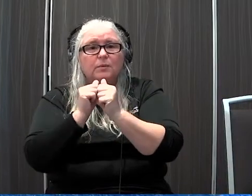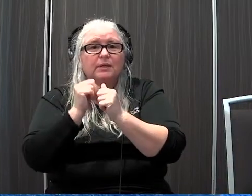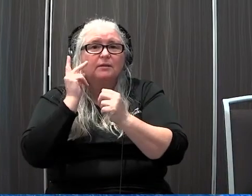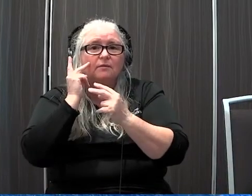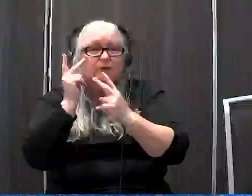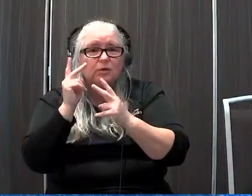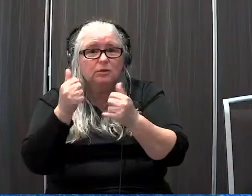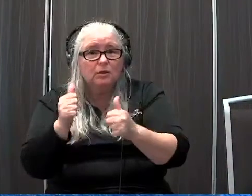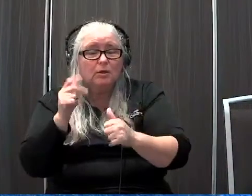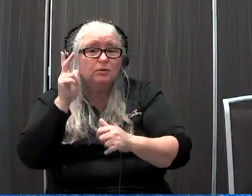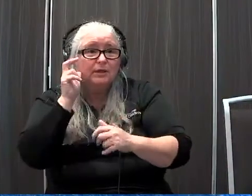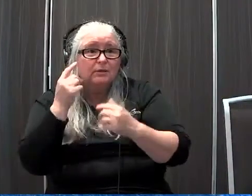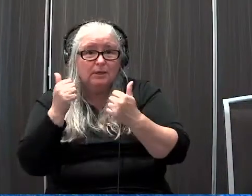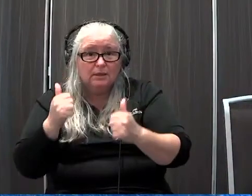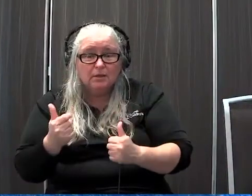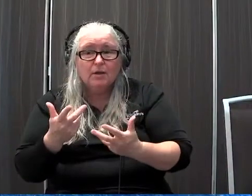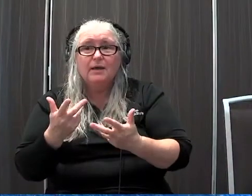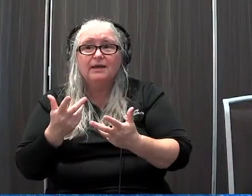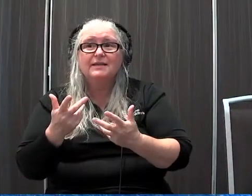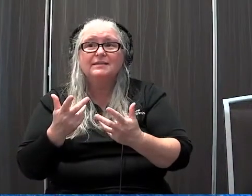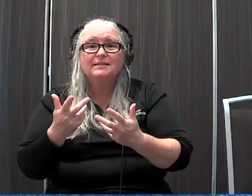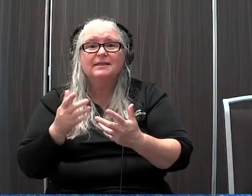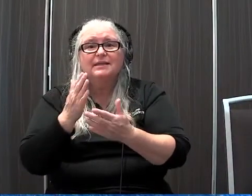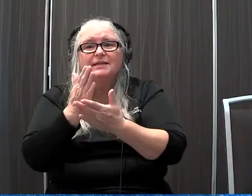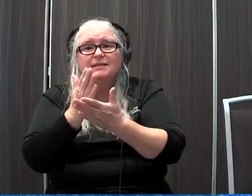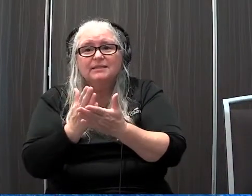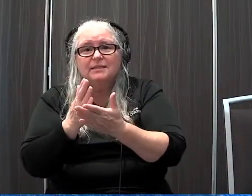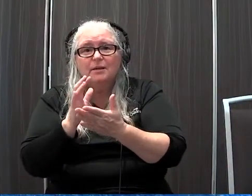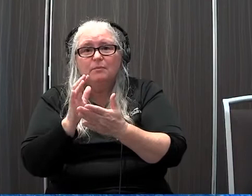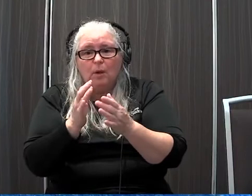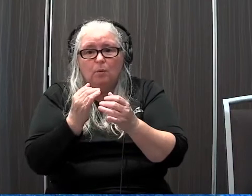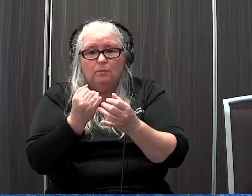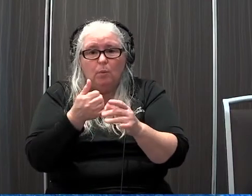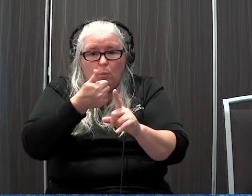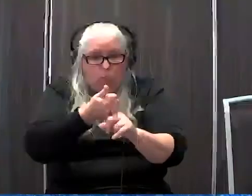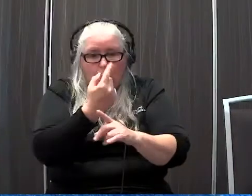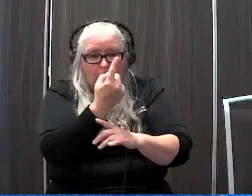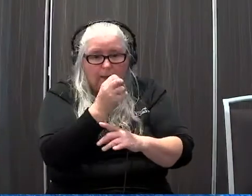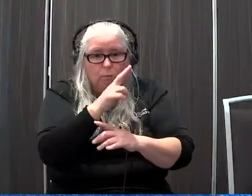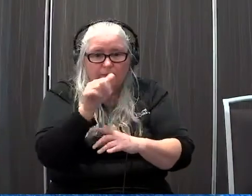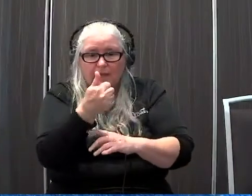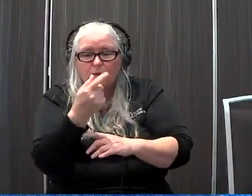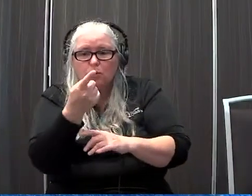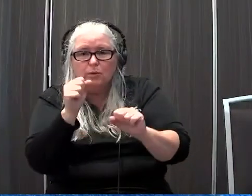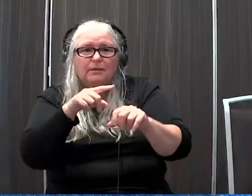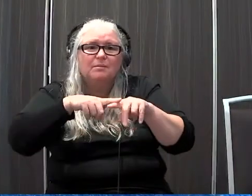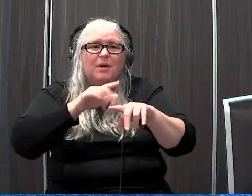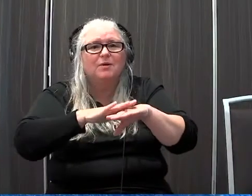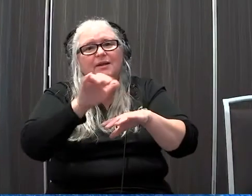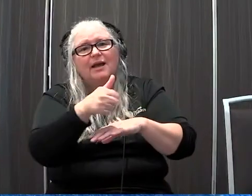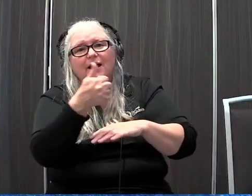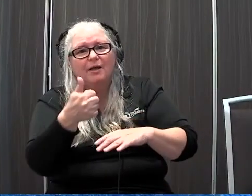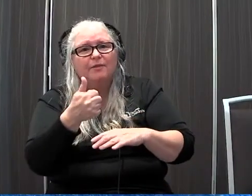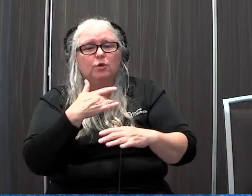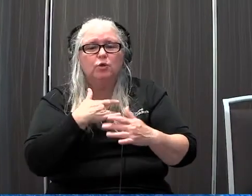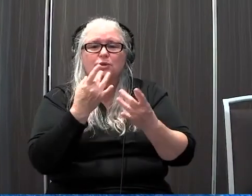hearing loss in isolation, some of those strategies involve relying more heavily on your other senses. But if you have multiple sensory